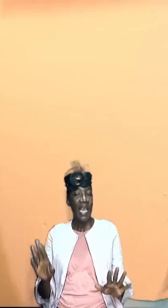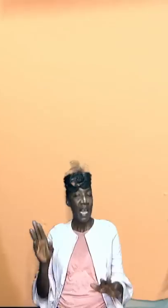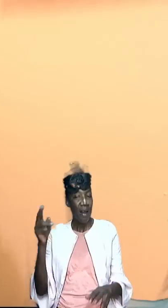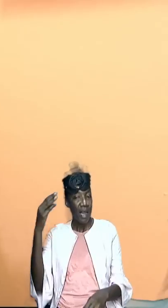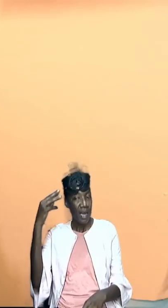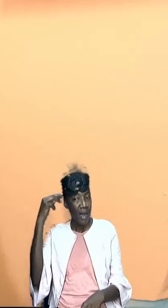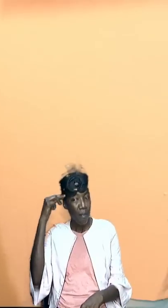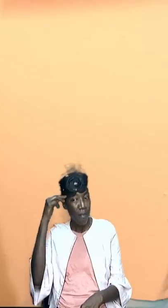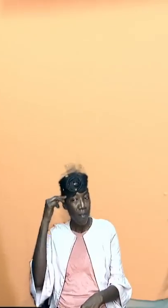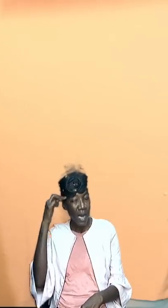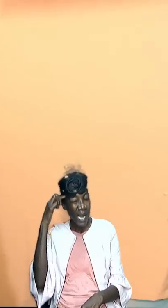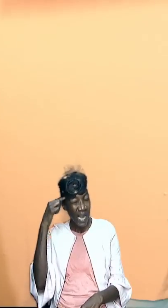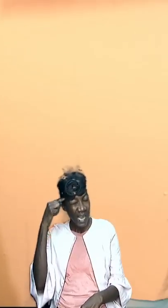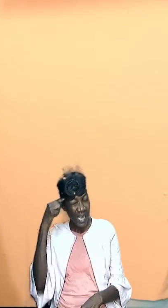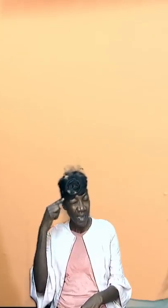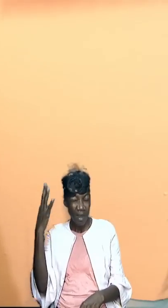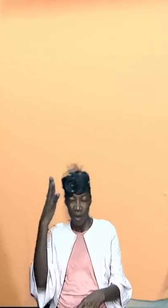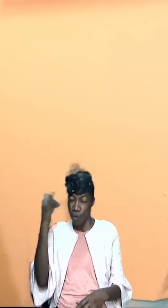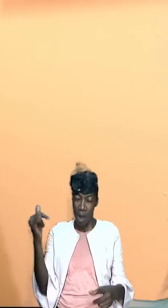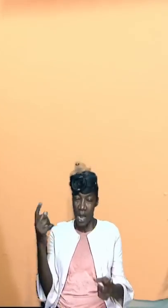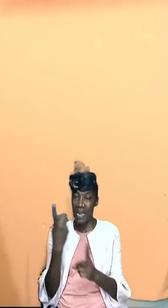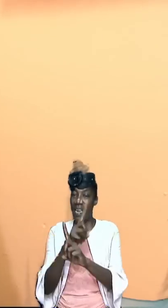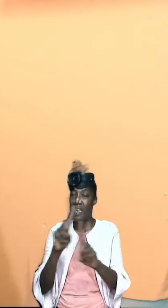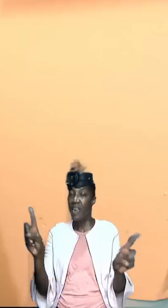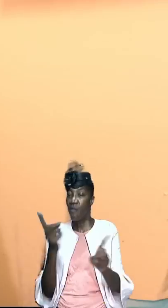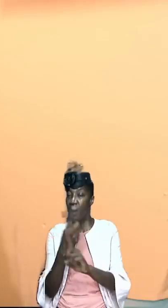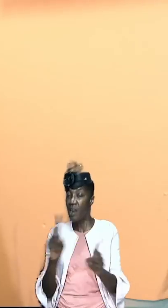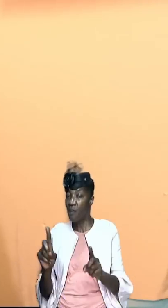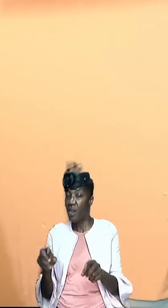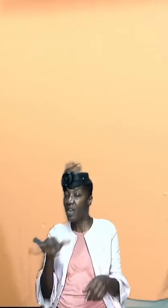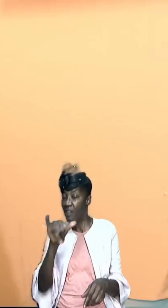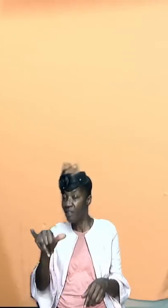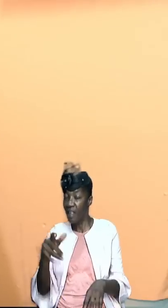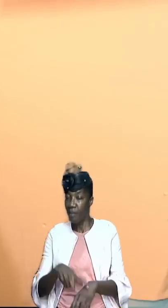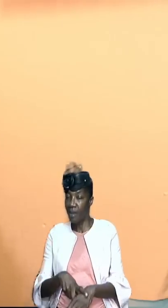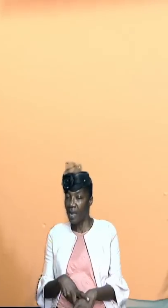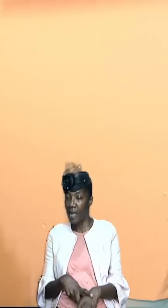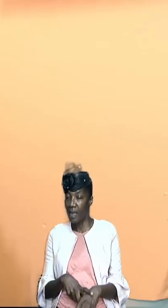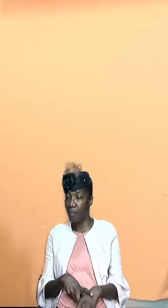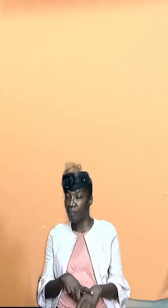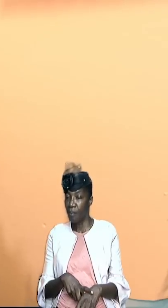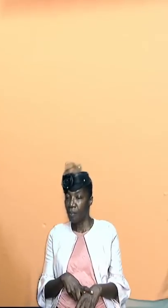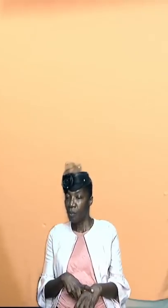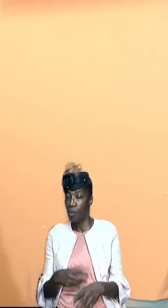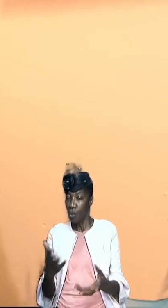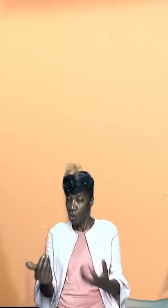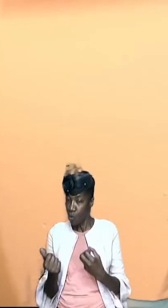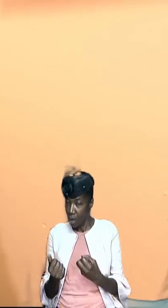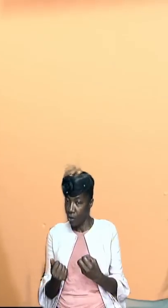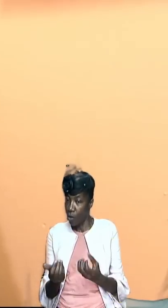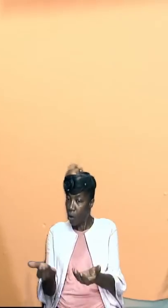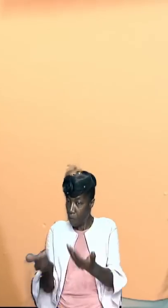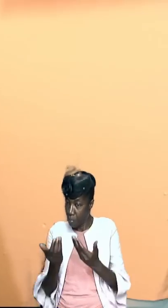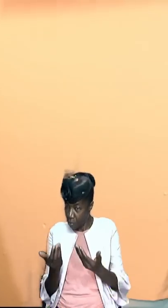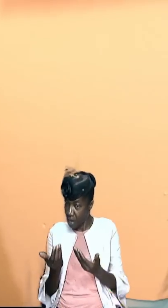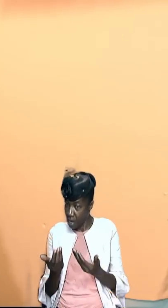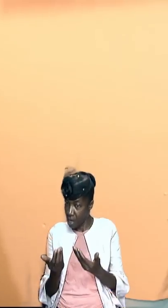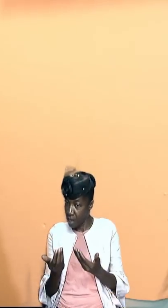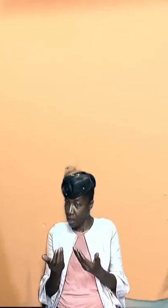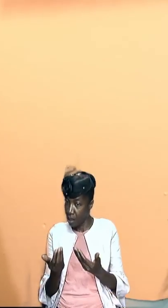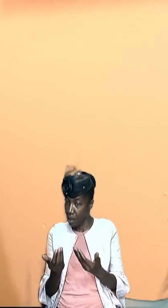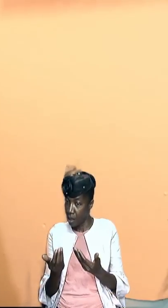to why the diversity. And at the same time, we want to tie it back to